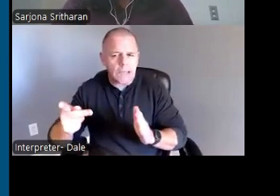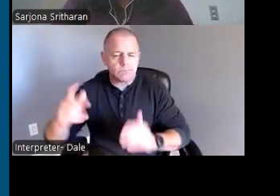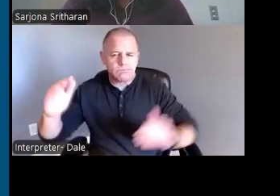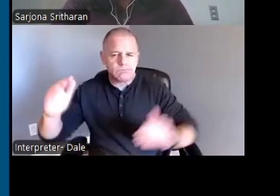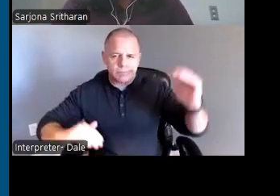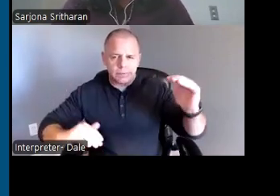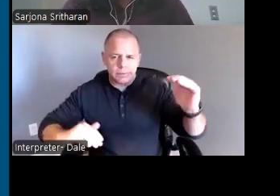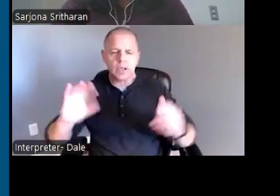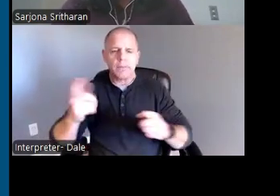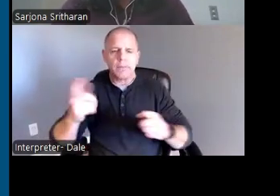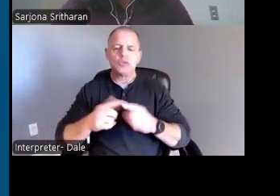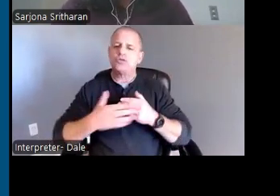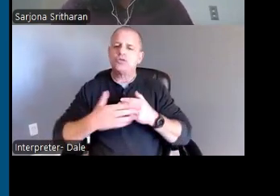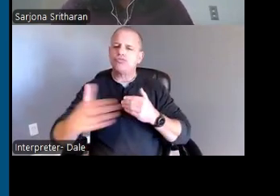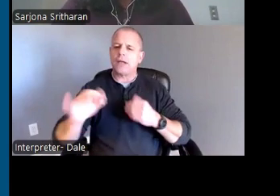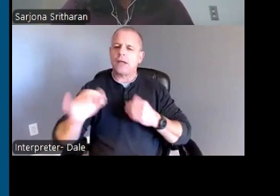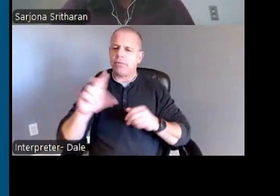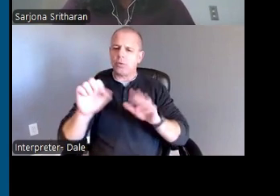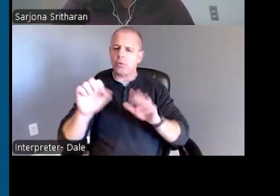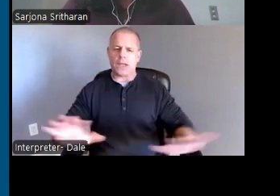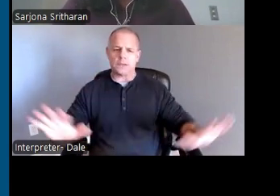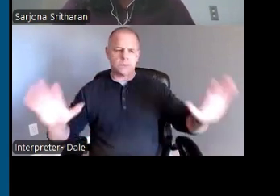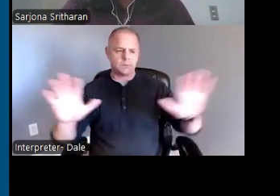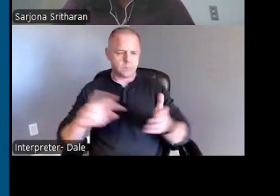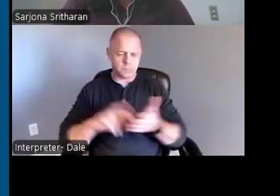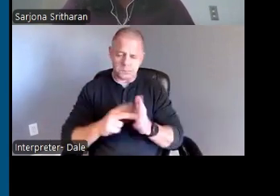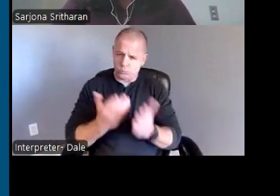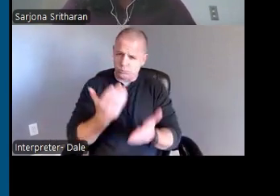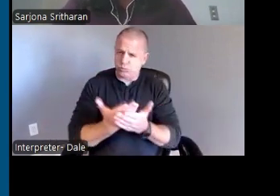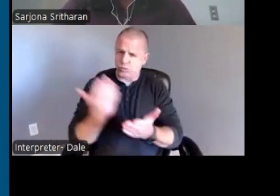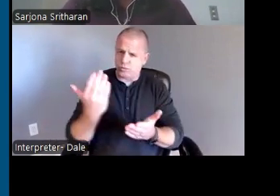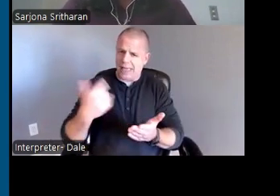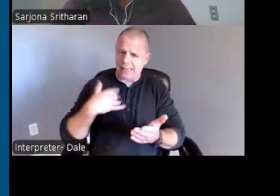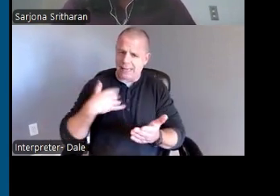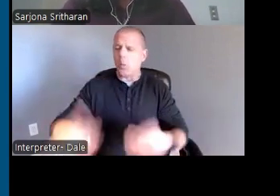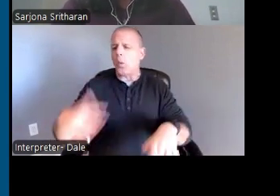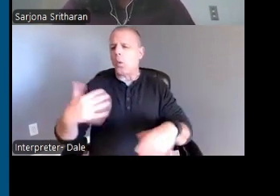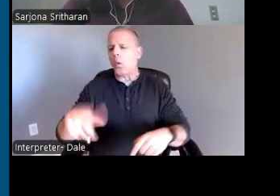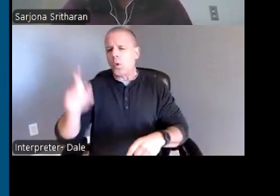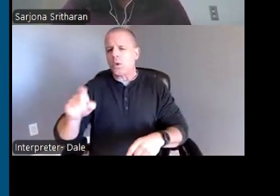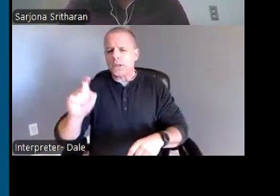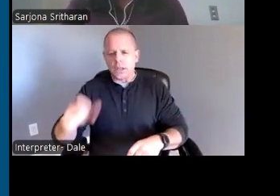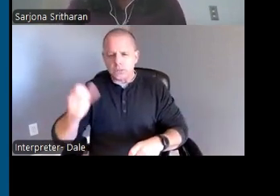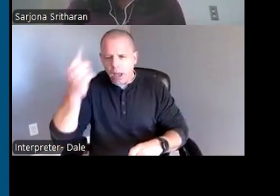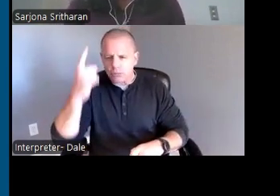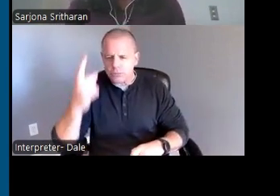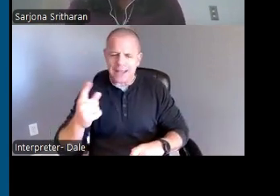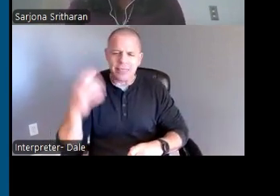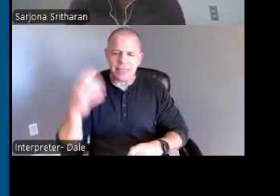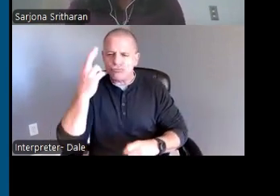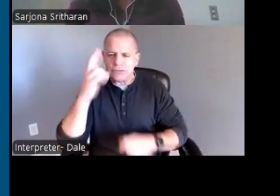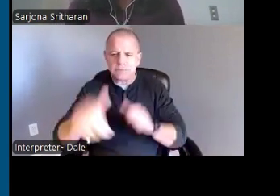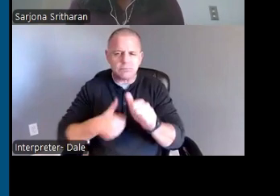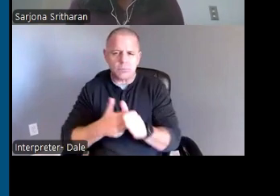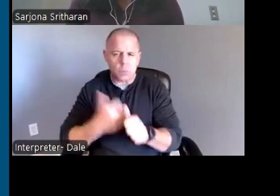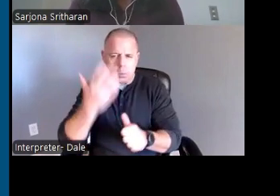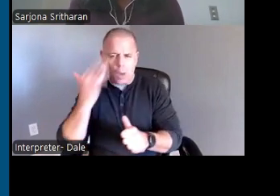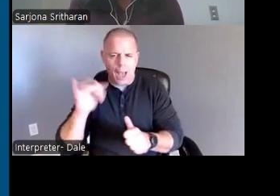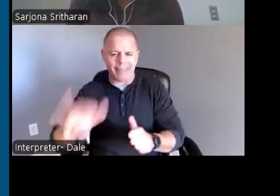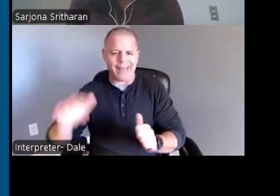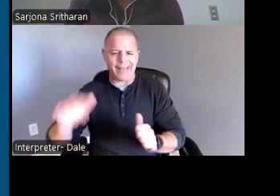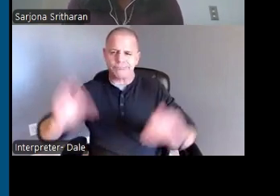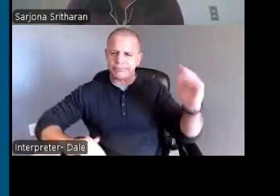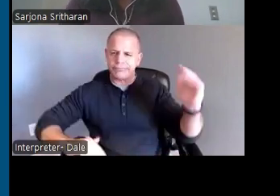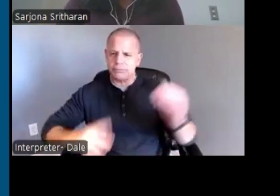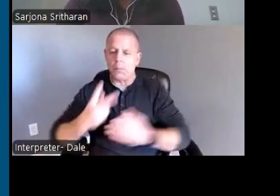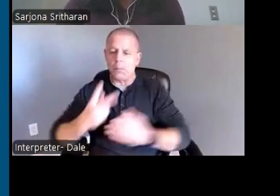disparities seen in the rest of the US. So that shows that there is an urgent need to understand the mechanisms underlying the disparities in both